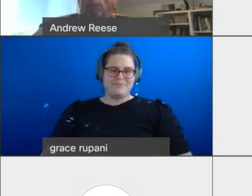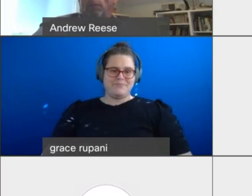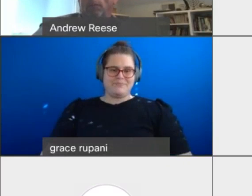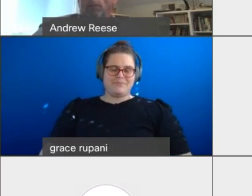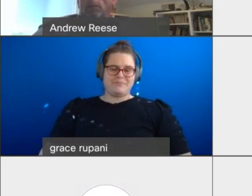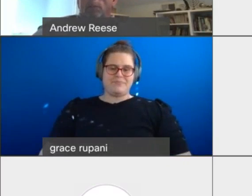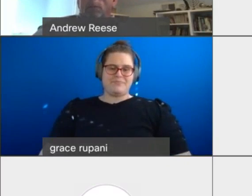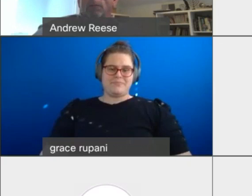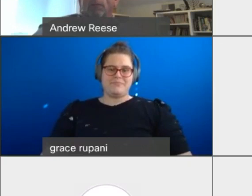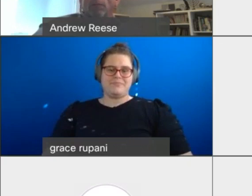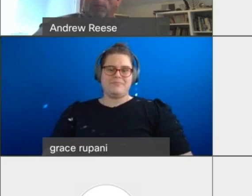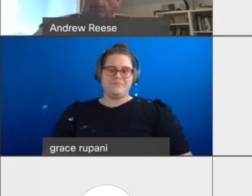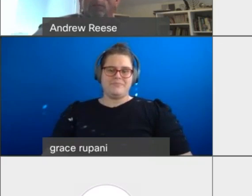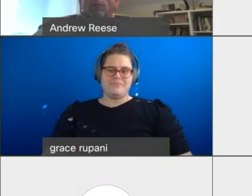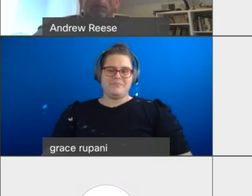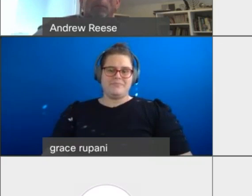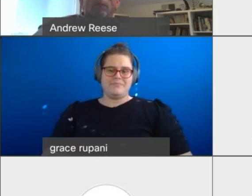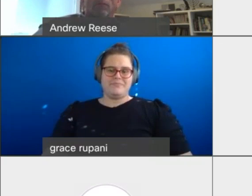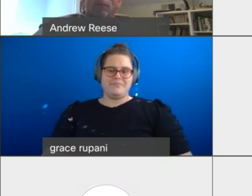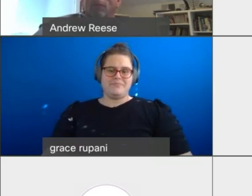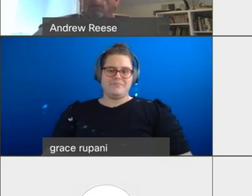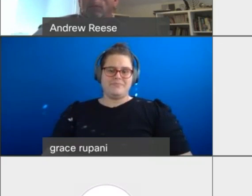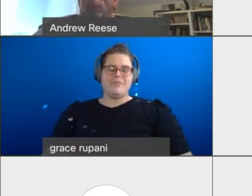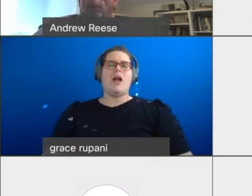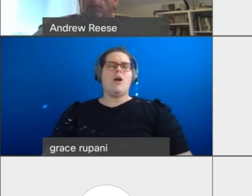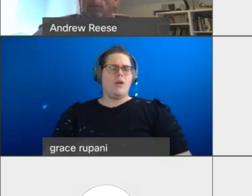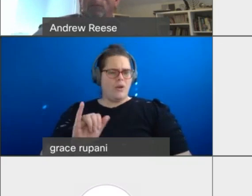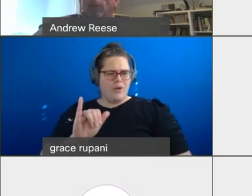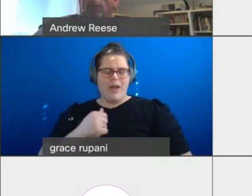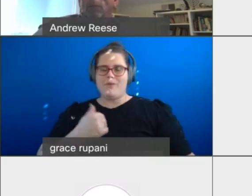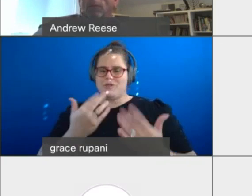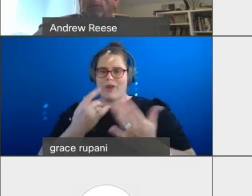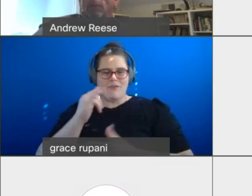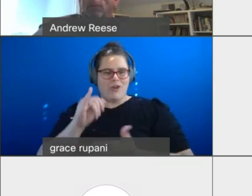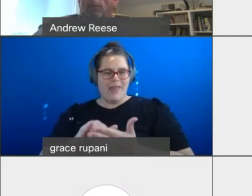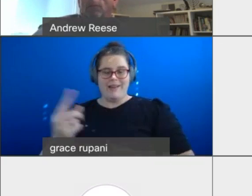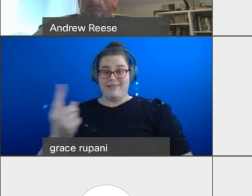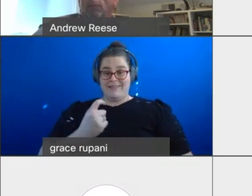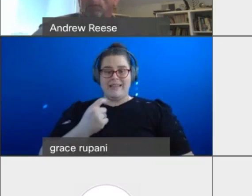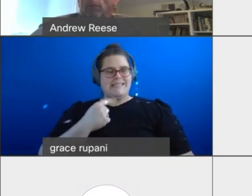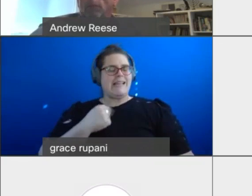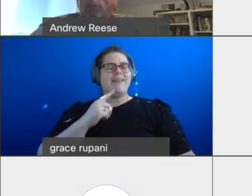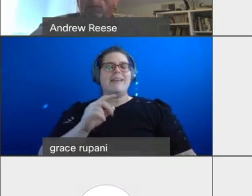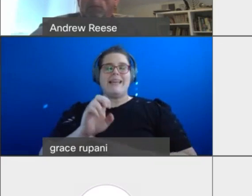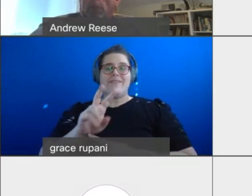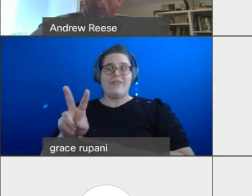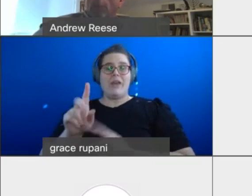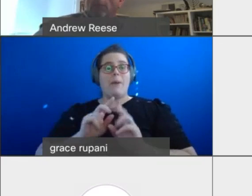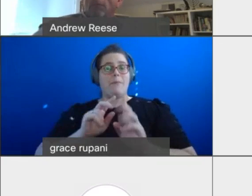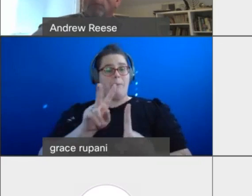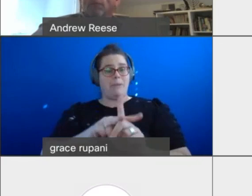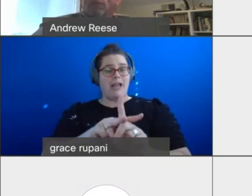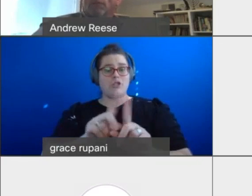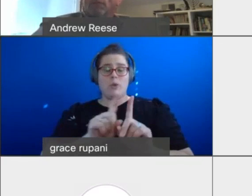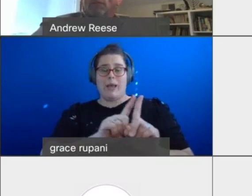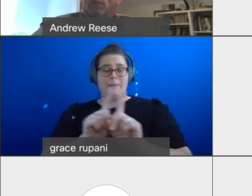There it is. I was waiting for it. No, the question is, does EVV apply to companion services as well? At this